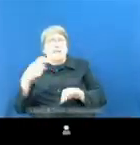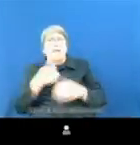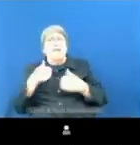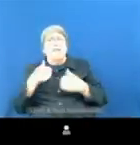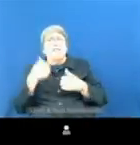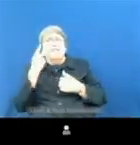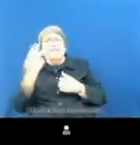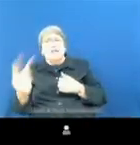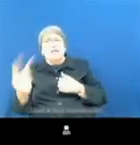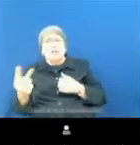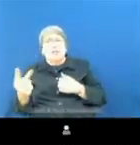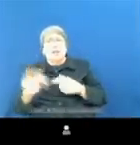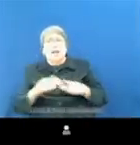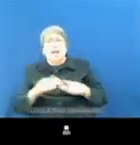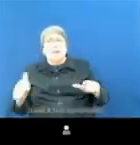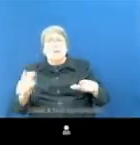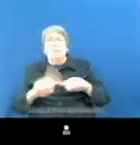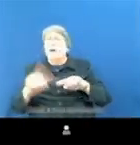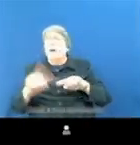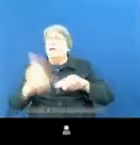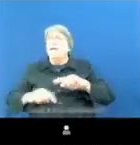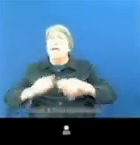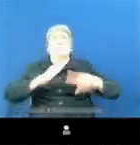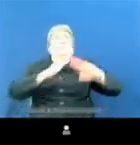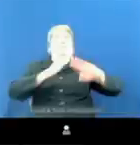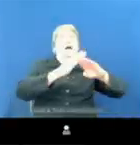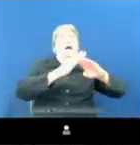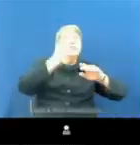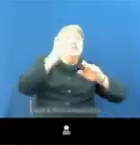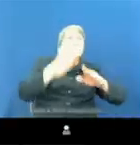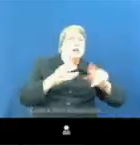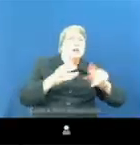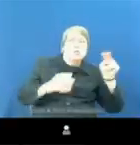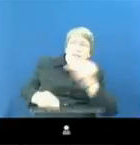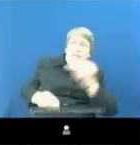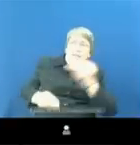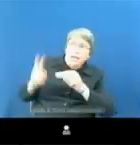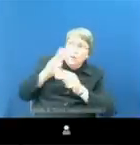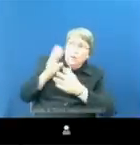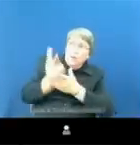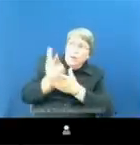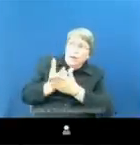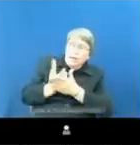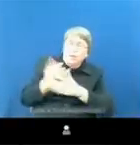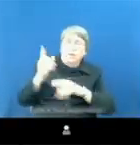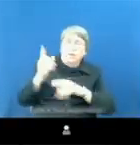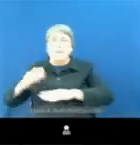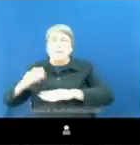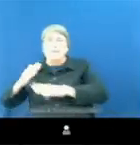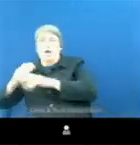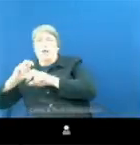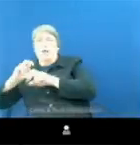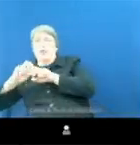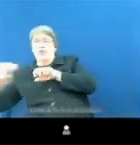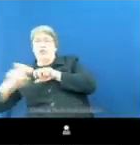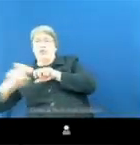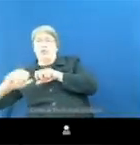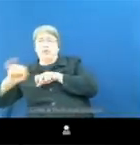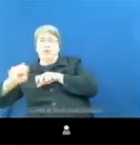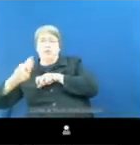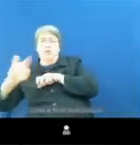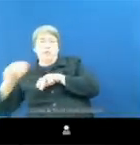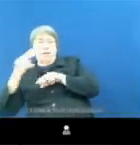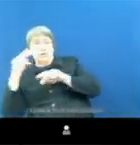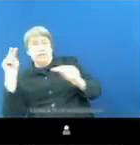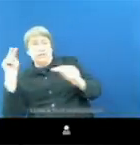witness. Yet we have to be standing directly in the sight line of the person that we are interpreting for.